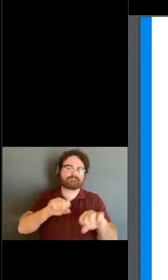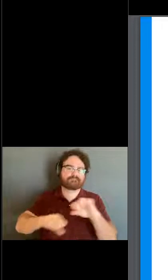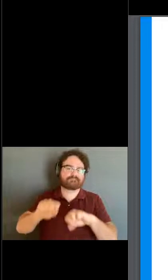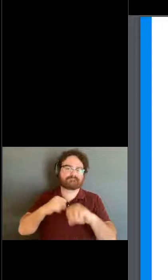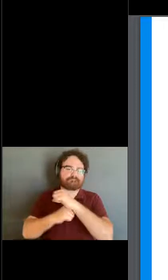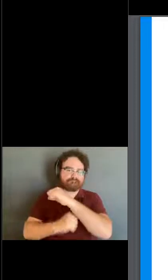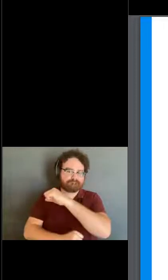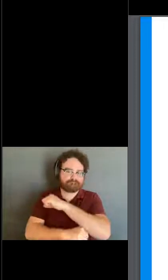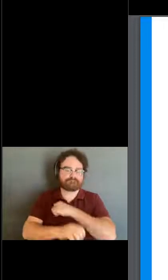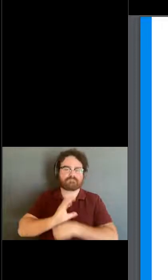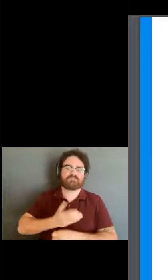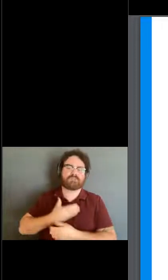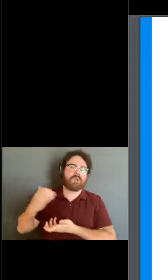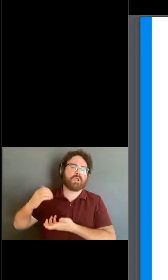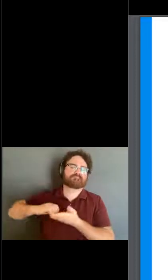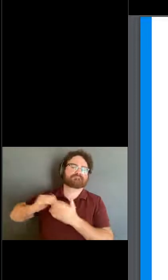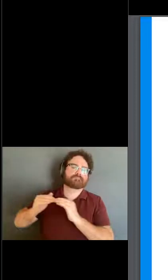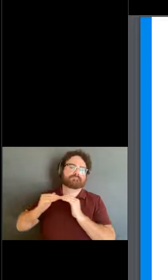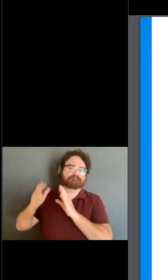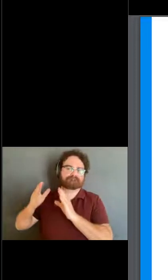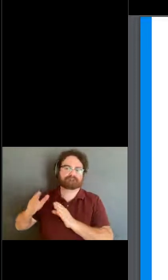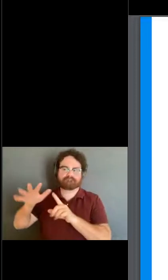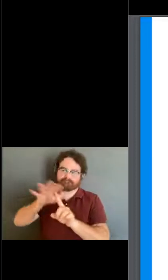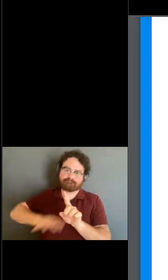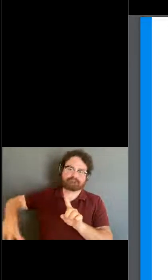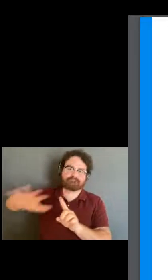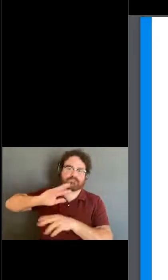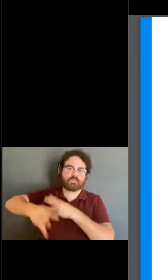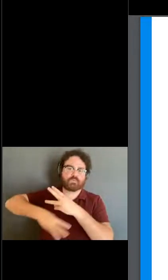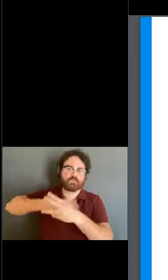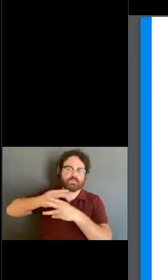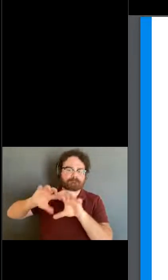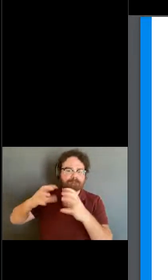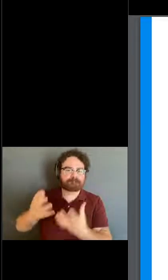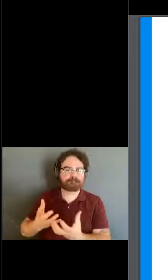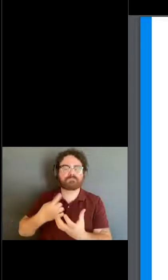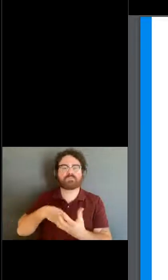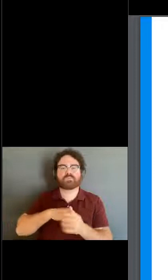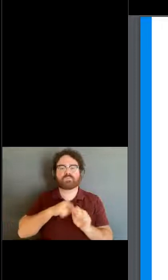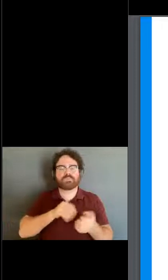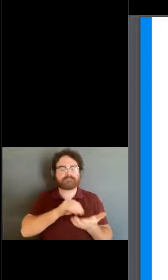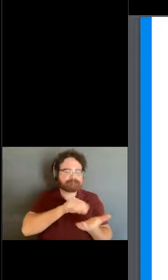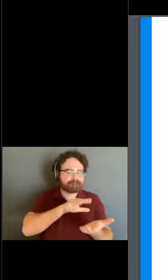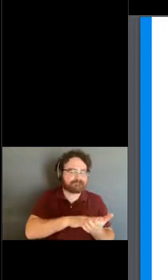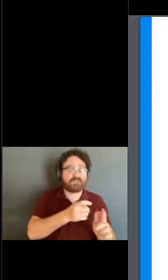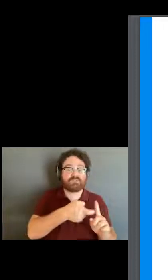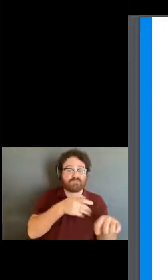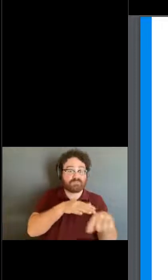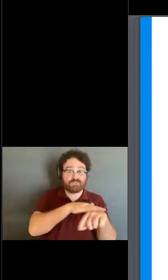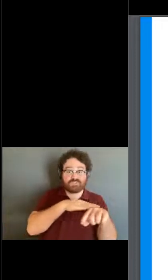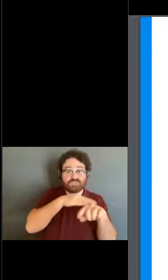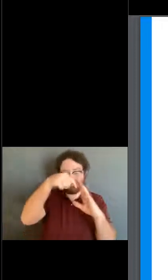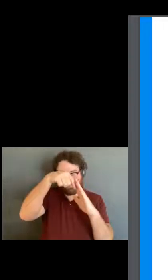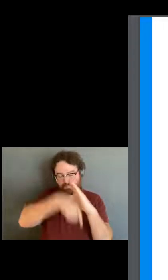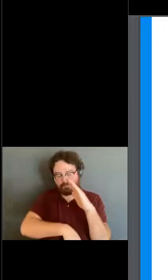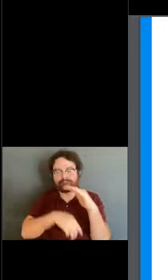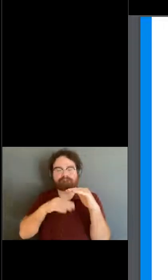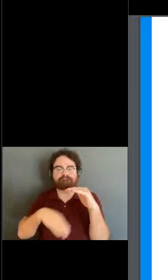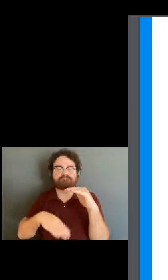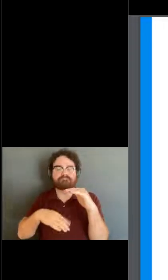world that we've been able to document these changes from surface to bottom. I will stop there and take